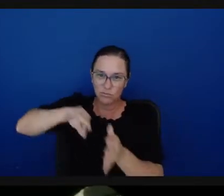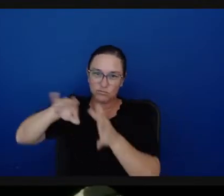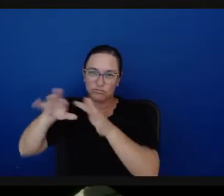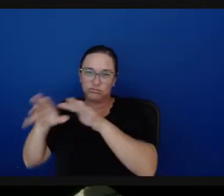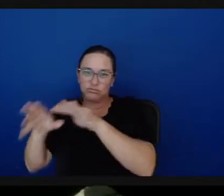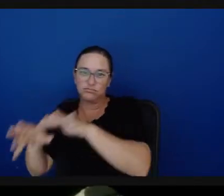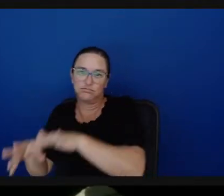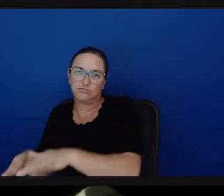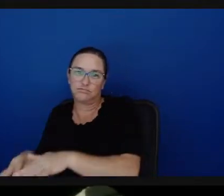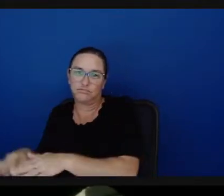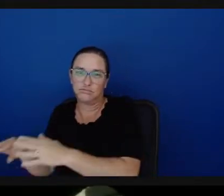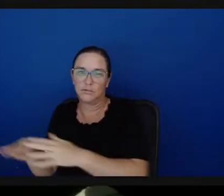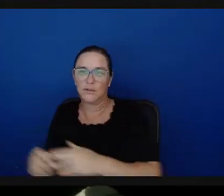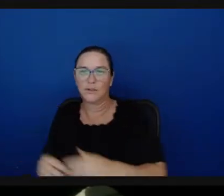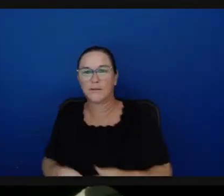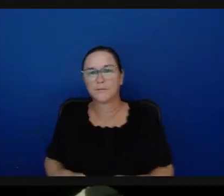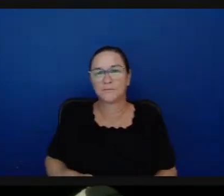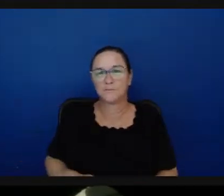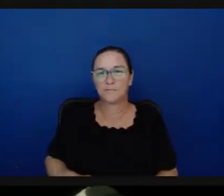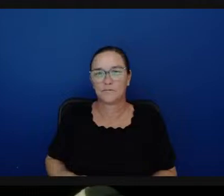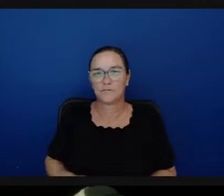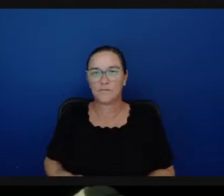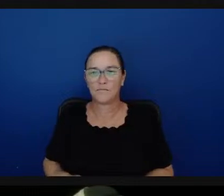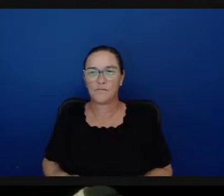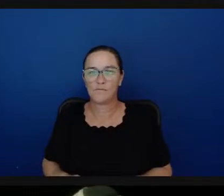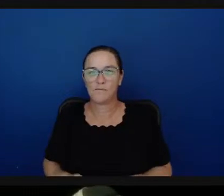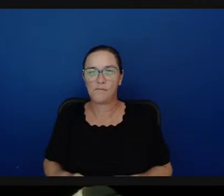ripples across the crater floor all the way over here.